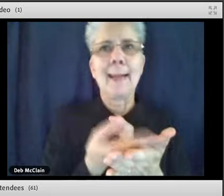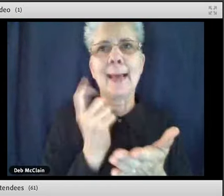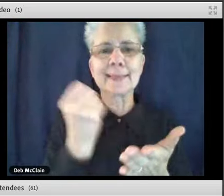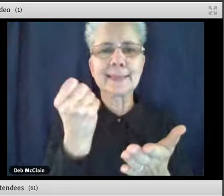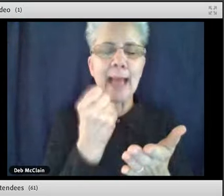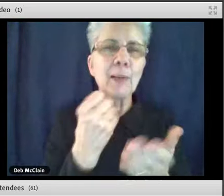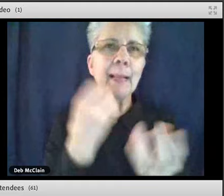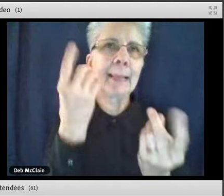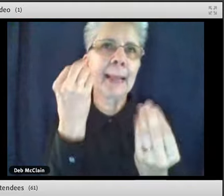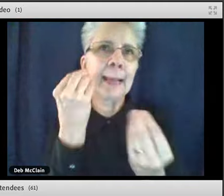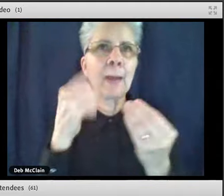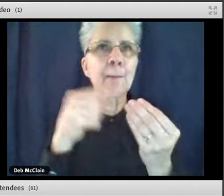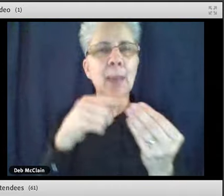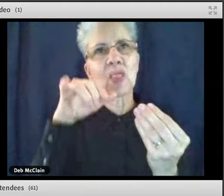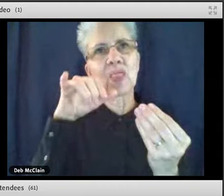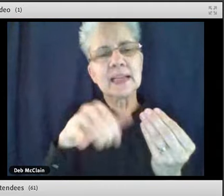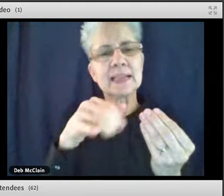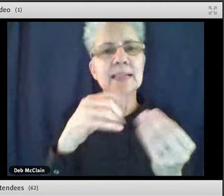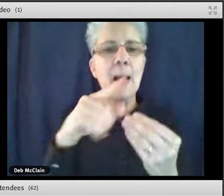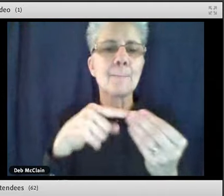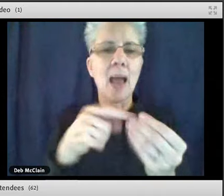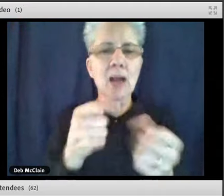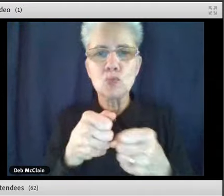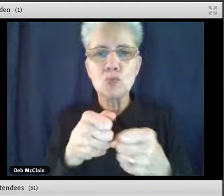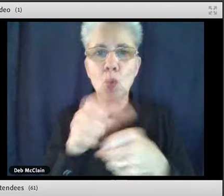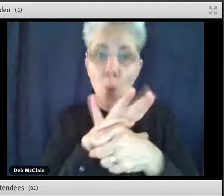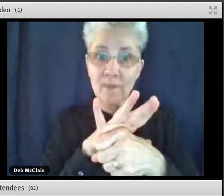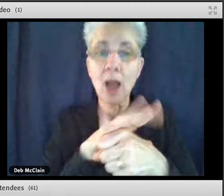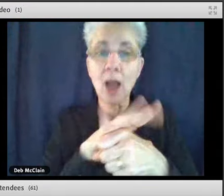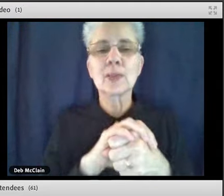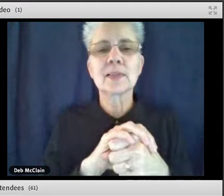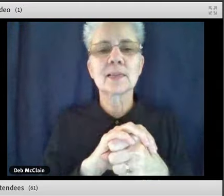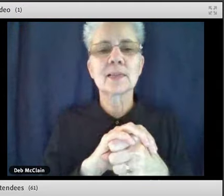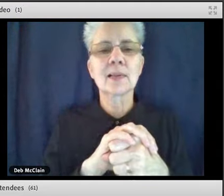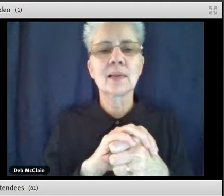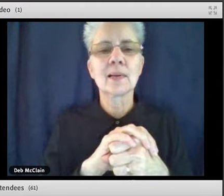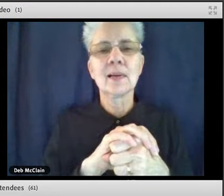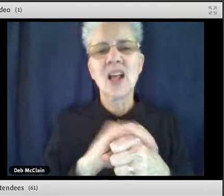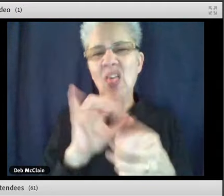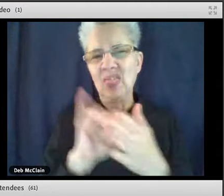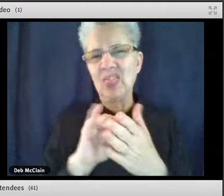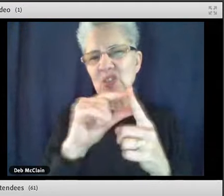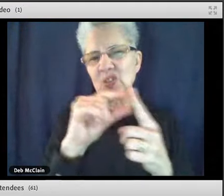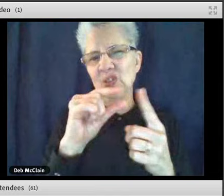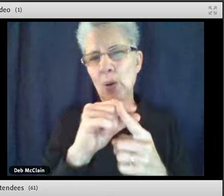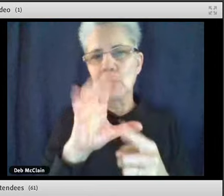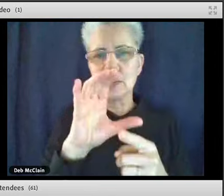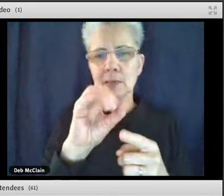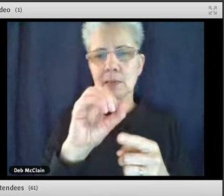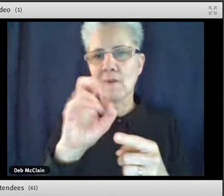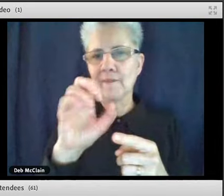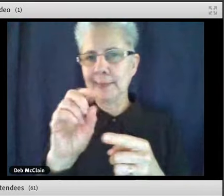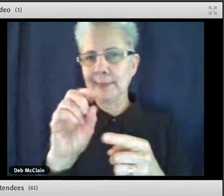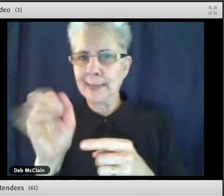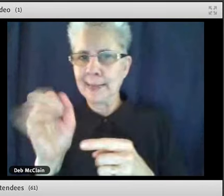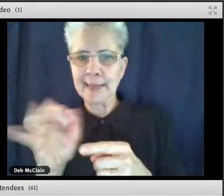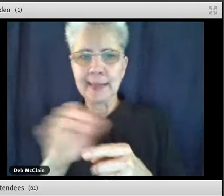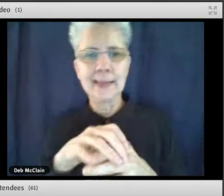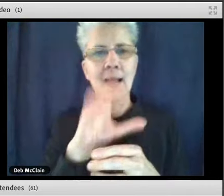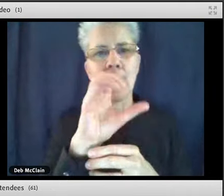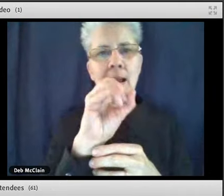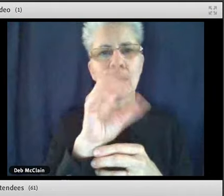this, about coronavirus, COVID-19. You know, the terms are interchangeable. And I just wanted to do something that I